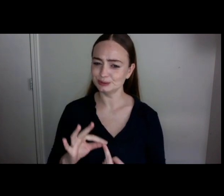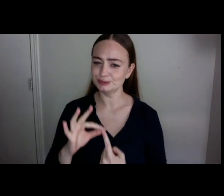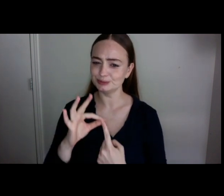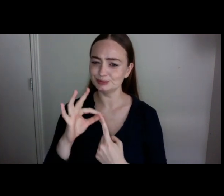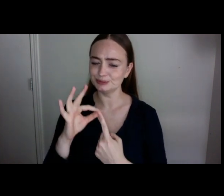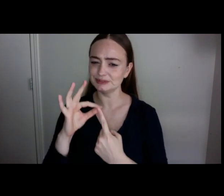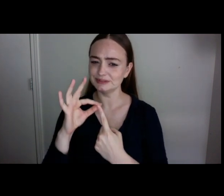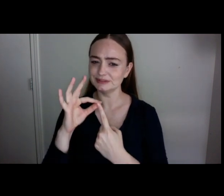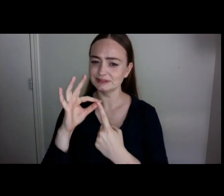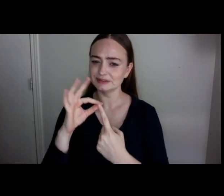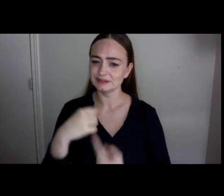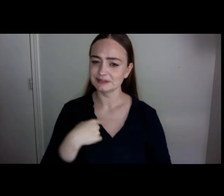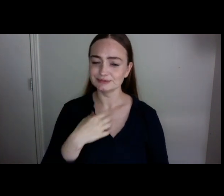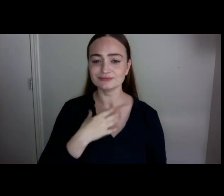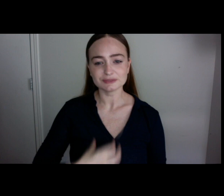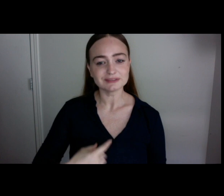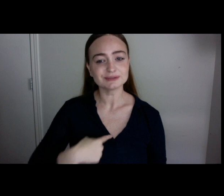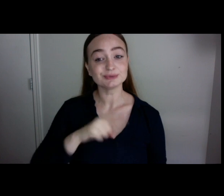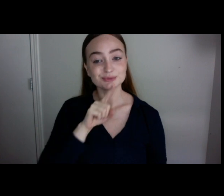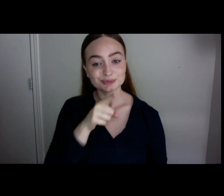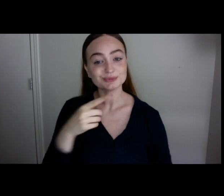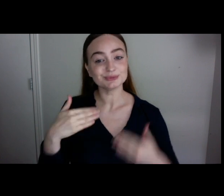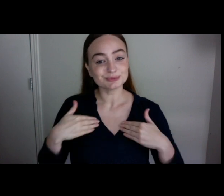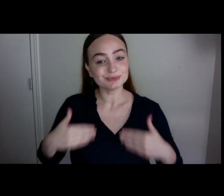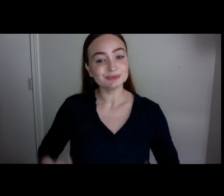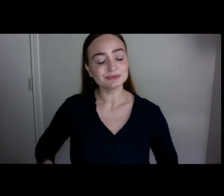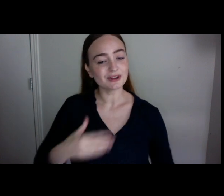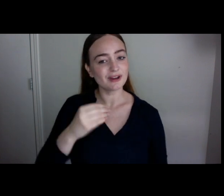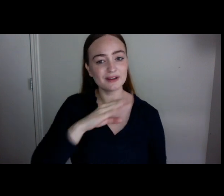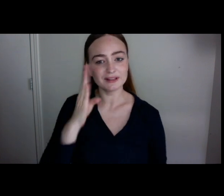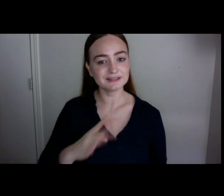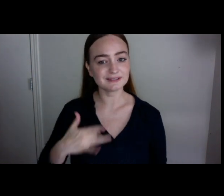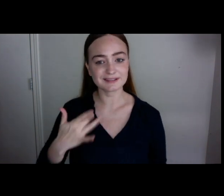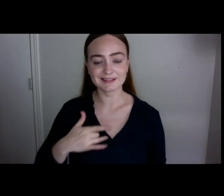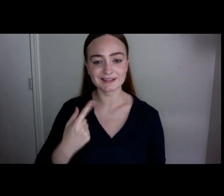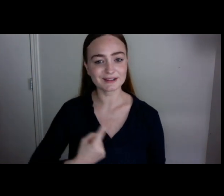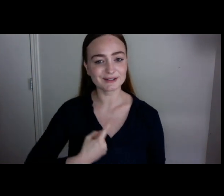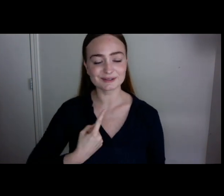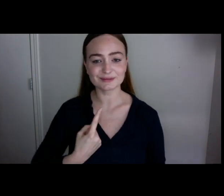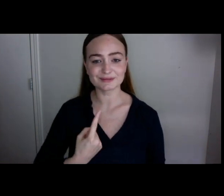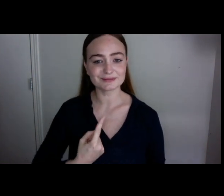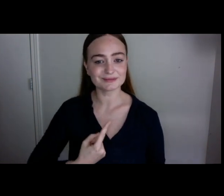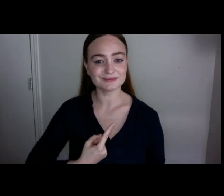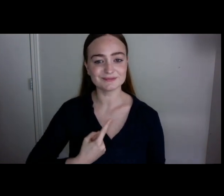But because I can freak out and feel, I think that that means that I'm